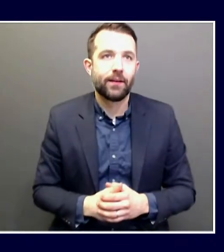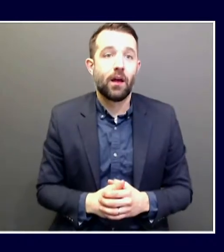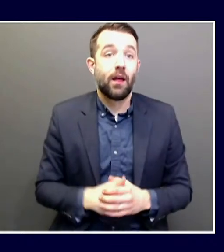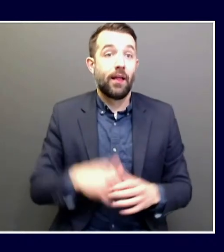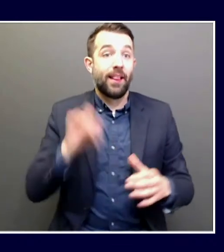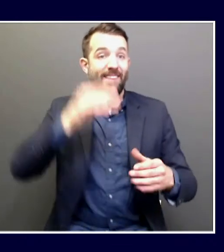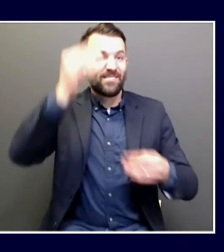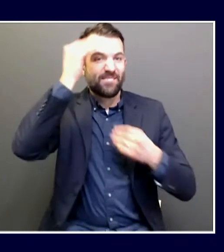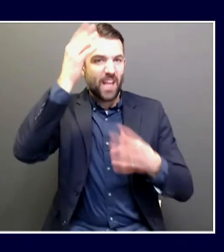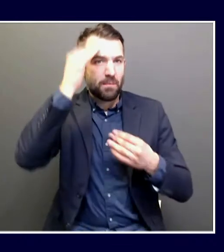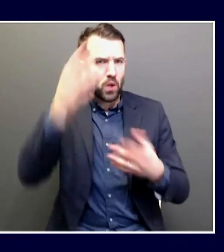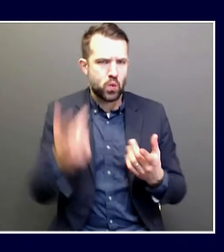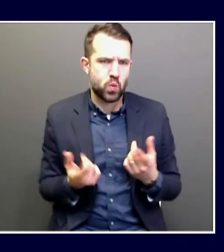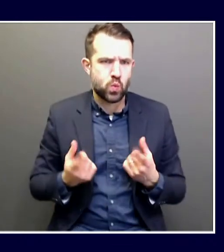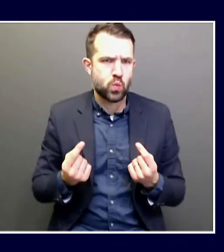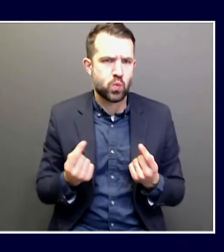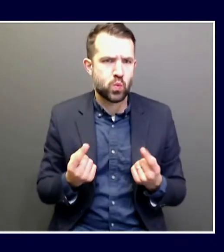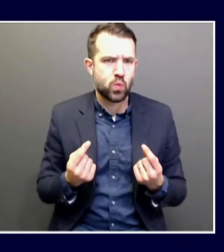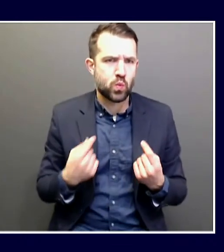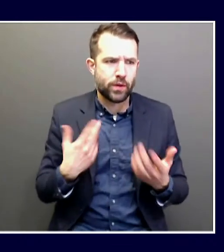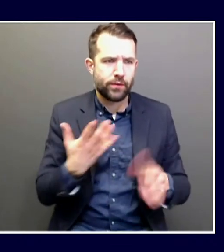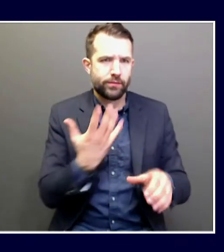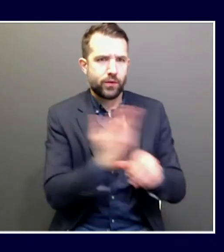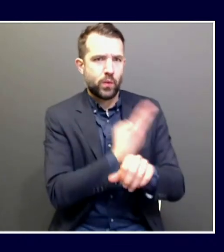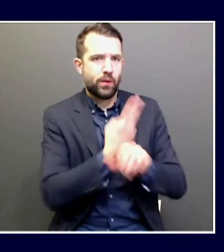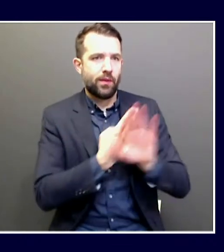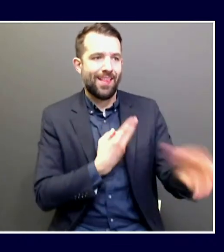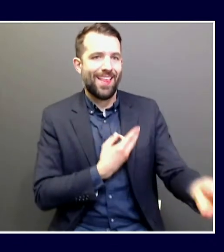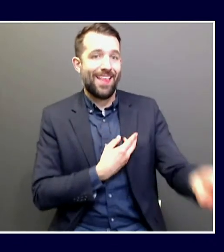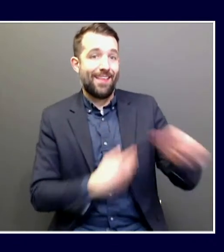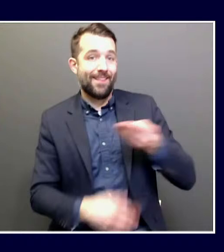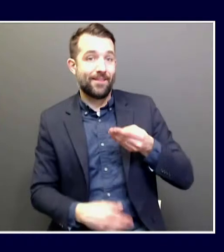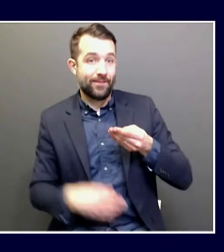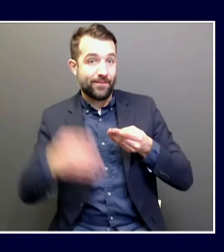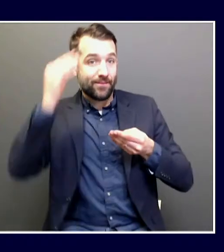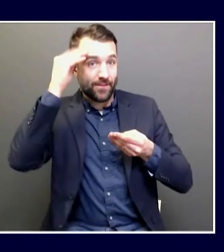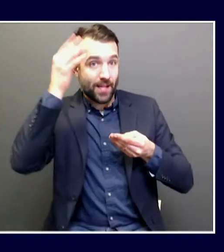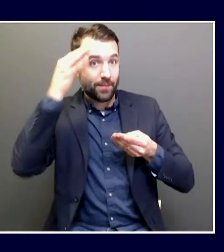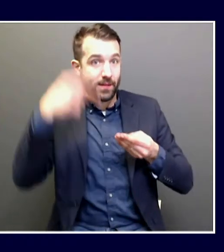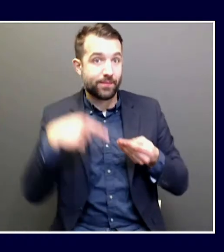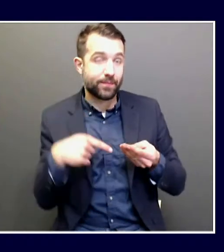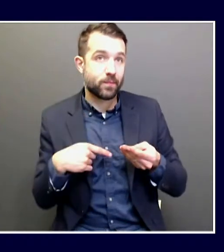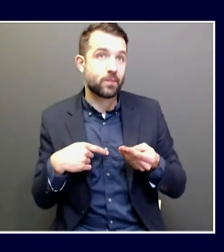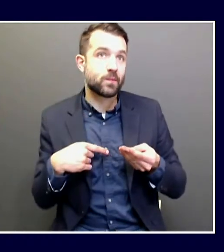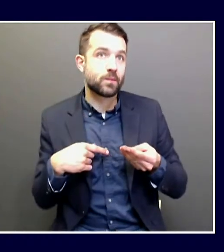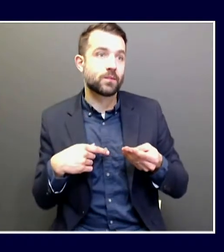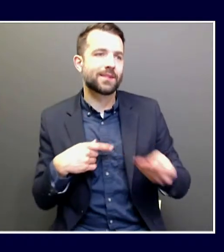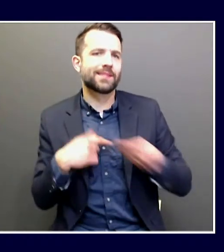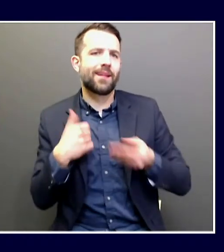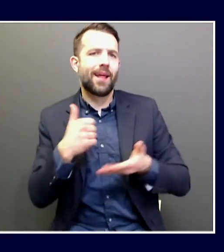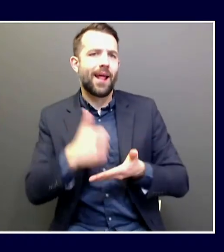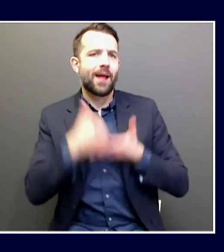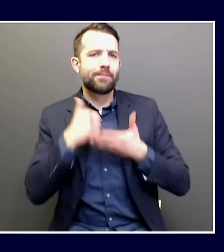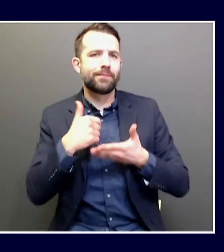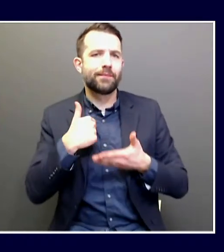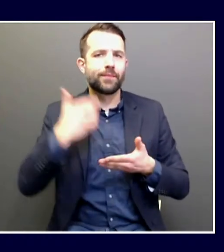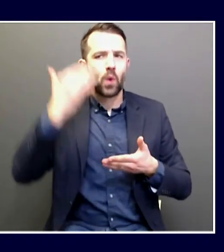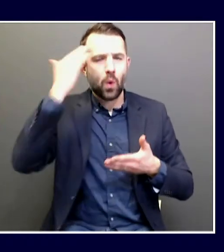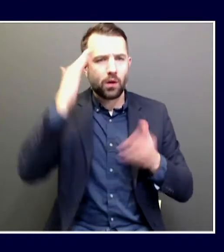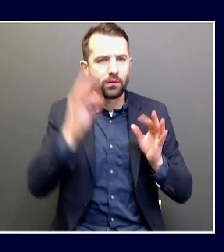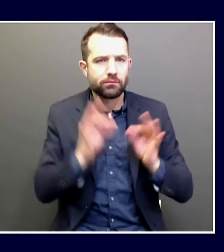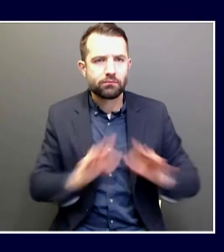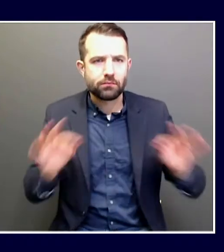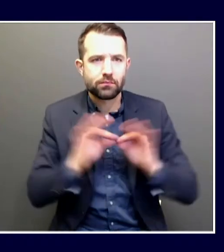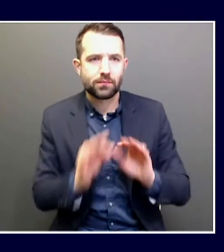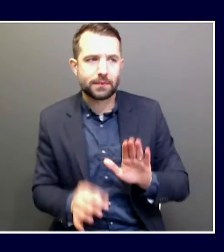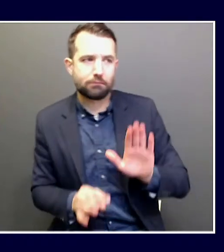a pooled community sample, and it provides us data for testing at the community level where